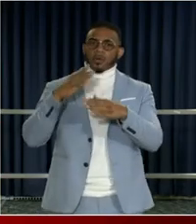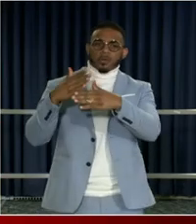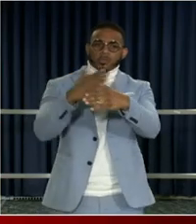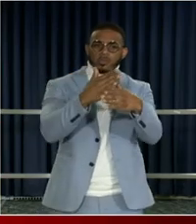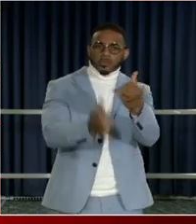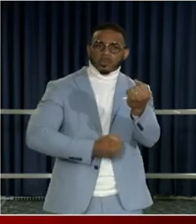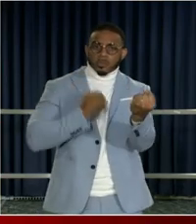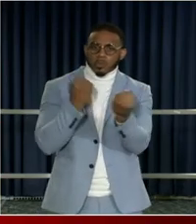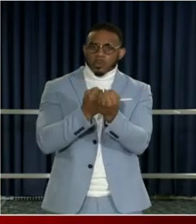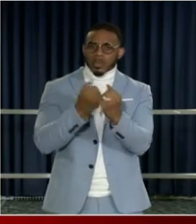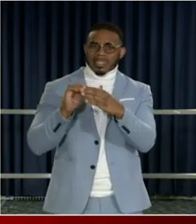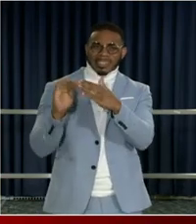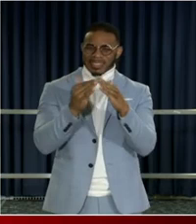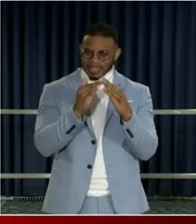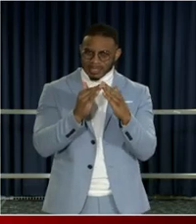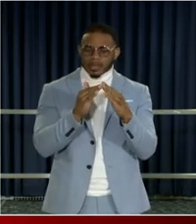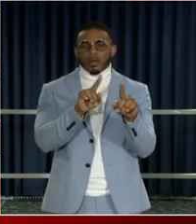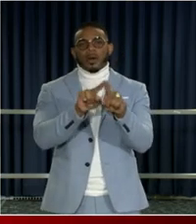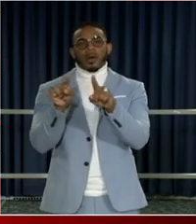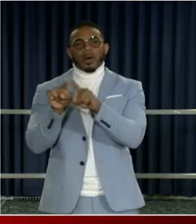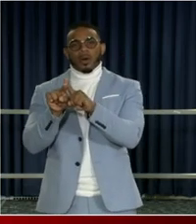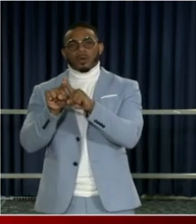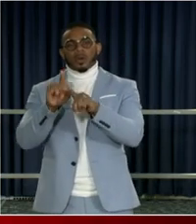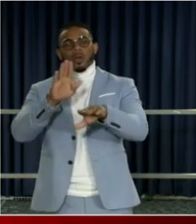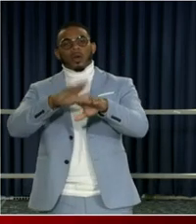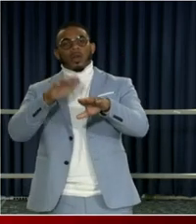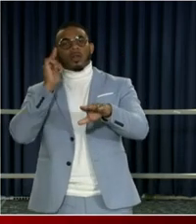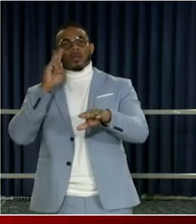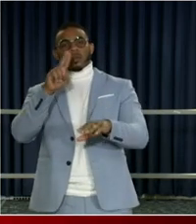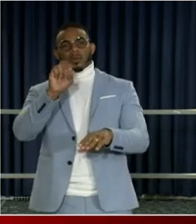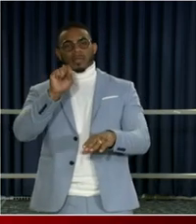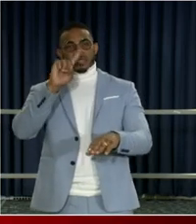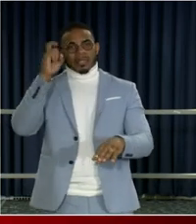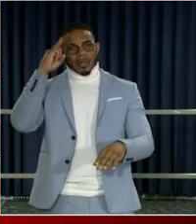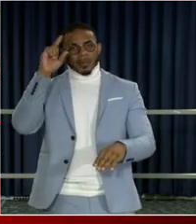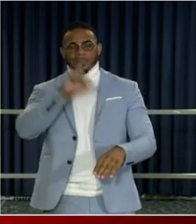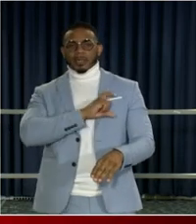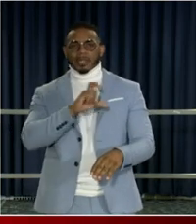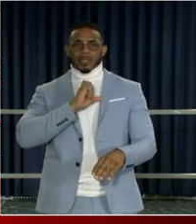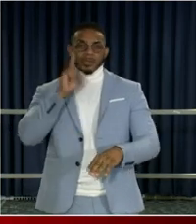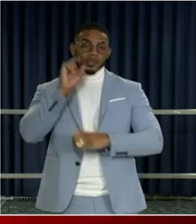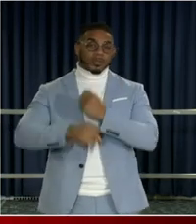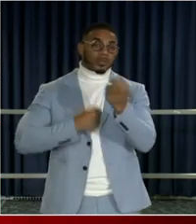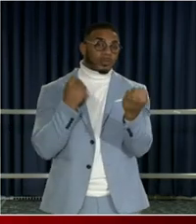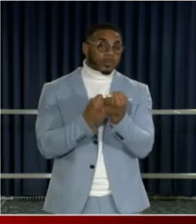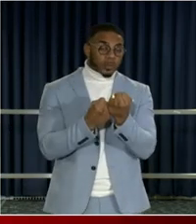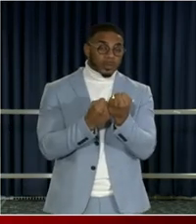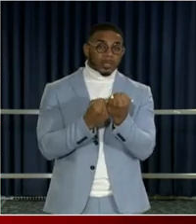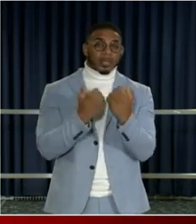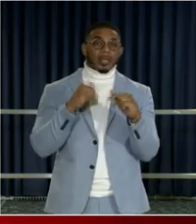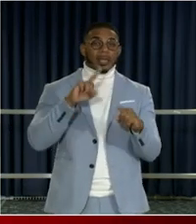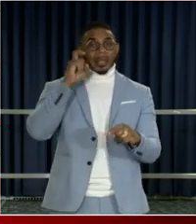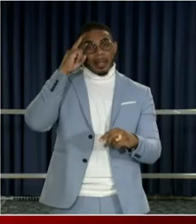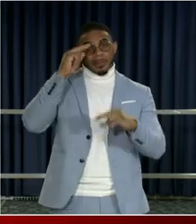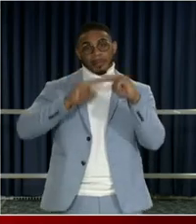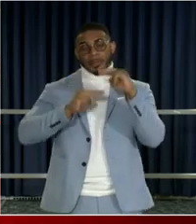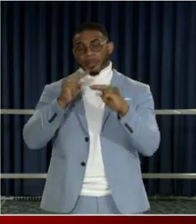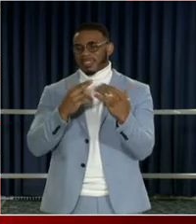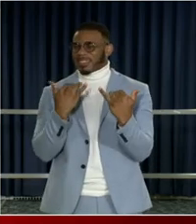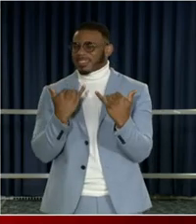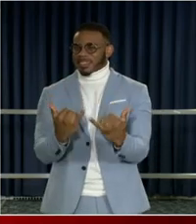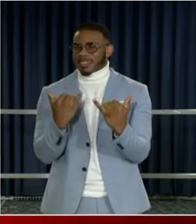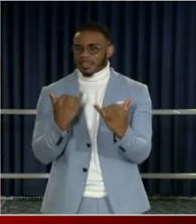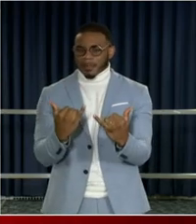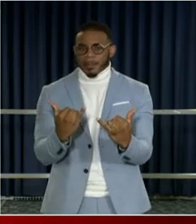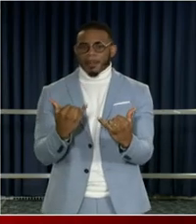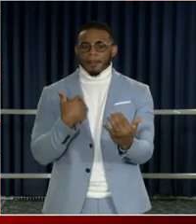mutual support in the city, and also the call of the United States Capitol Police for support at the Capitol.